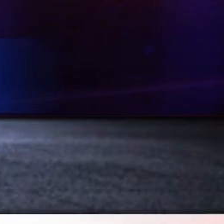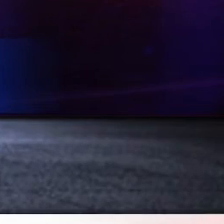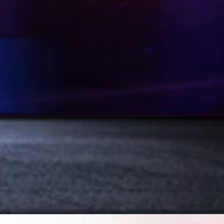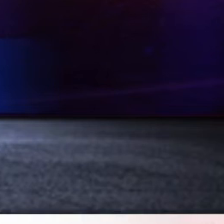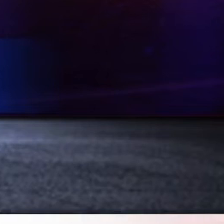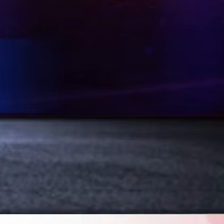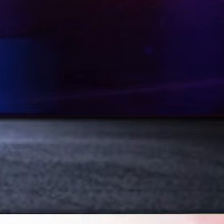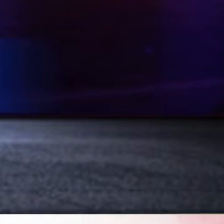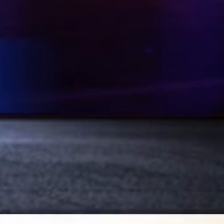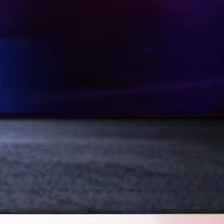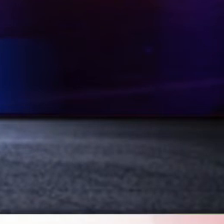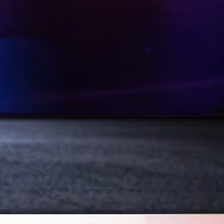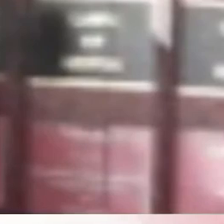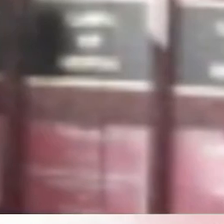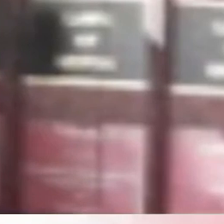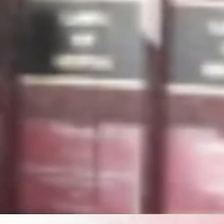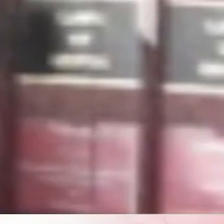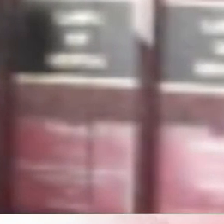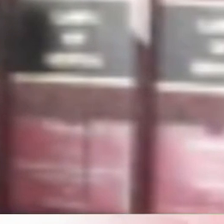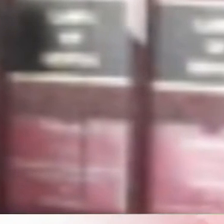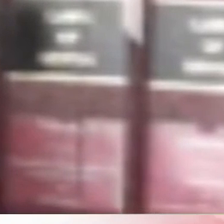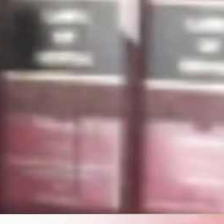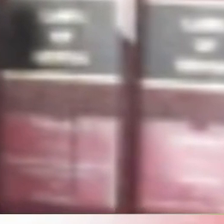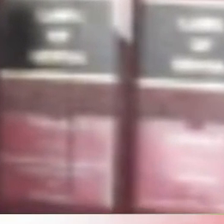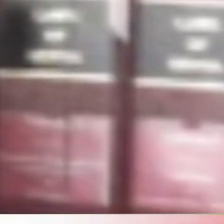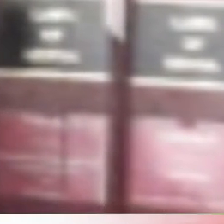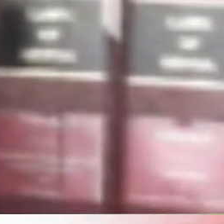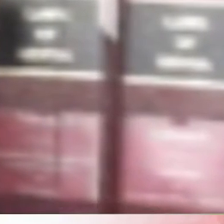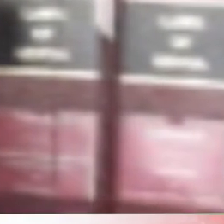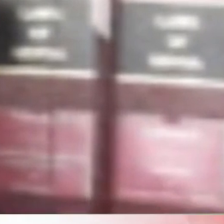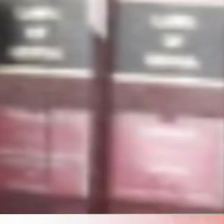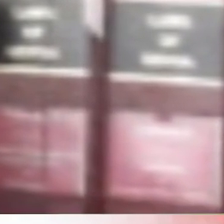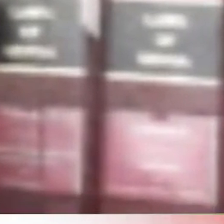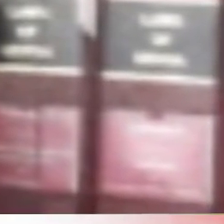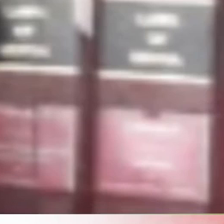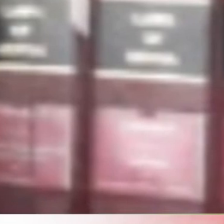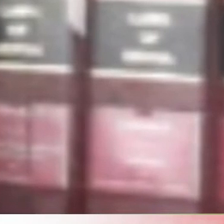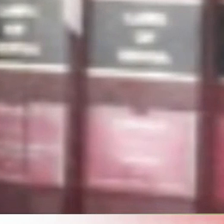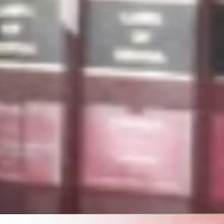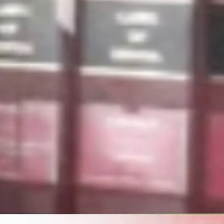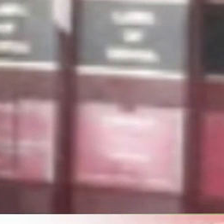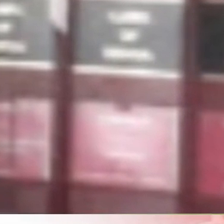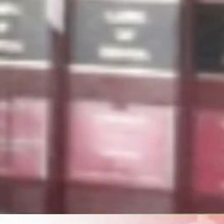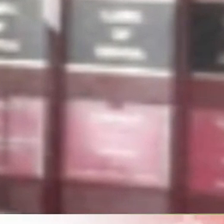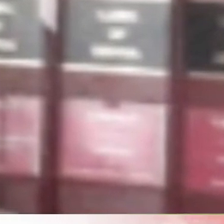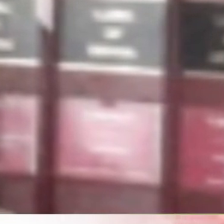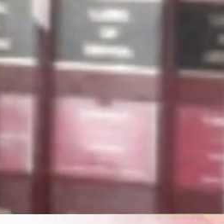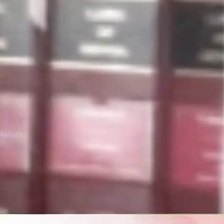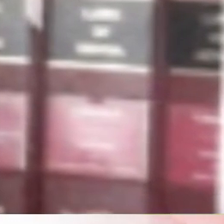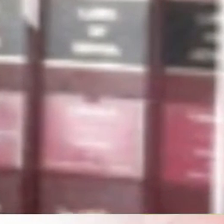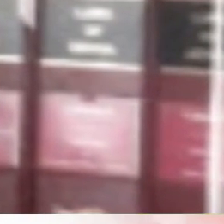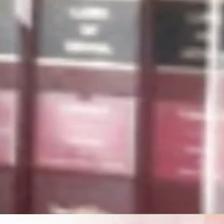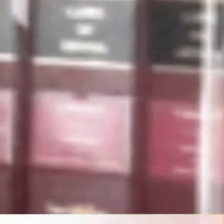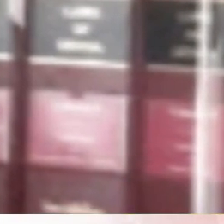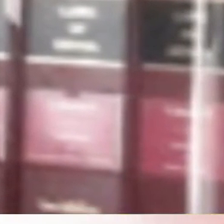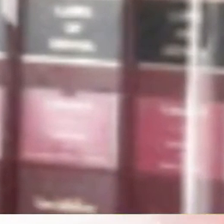causally. His academic counterpart Alice Jepkoechiano closes the list of the shortlisted candidates for the position,